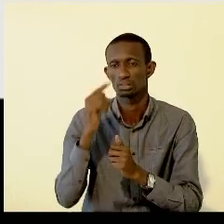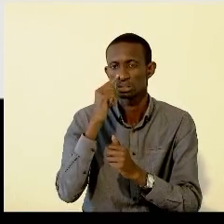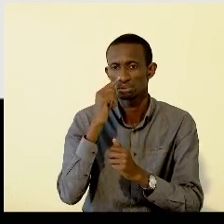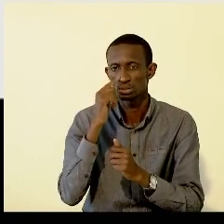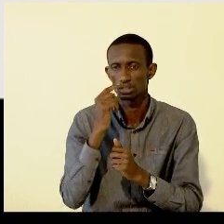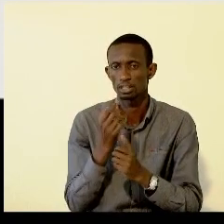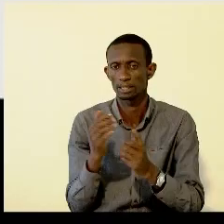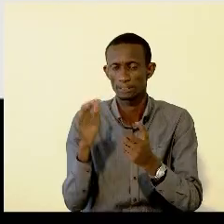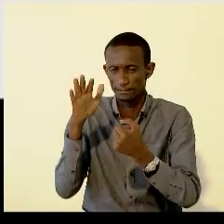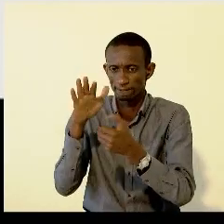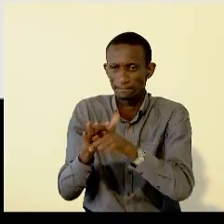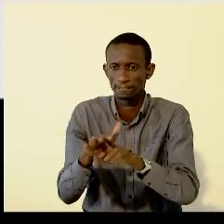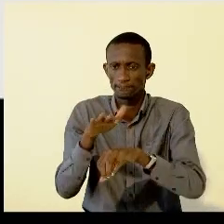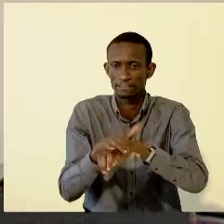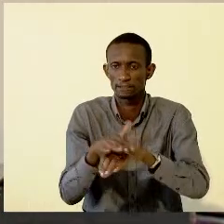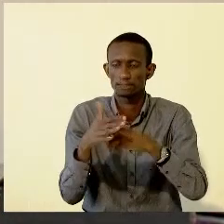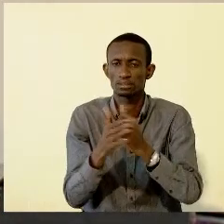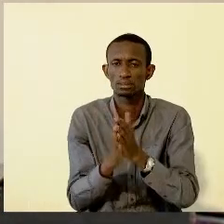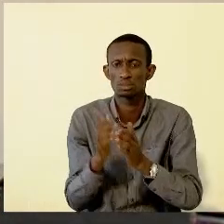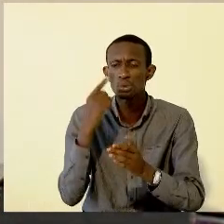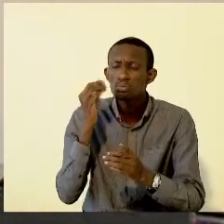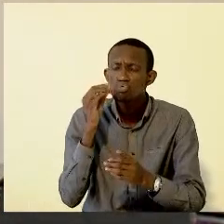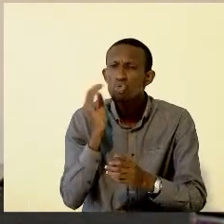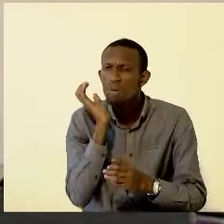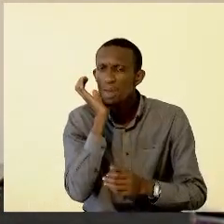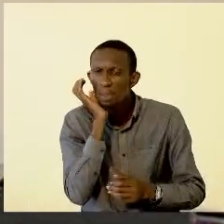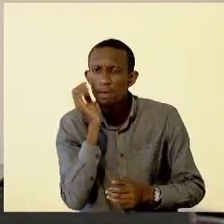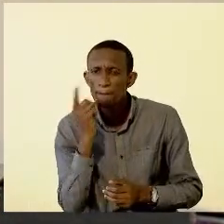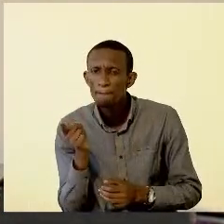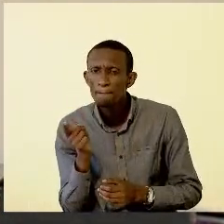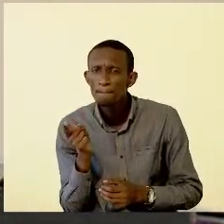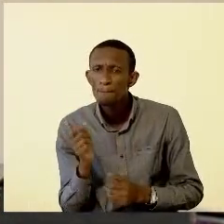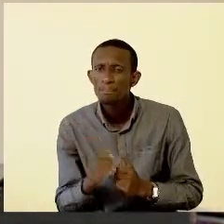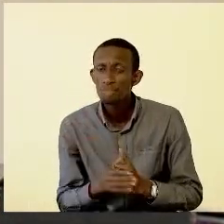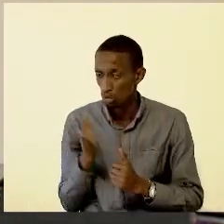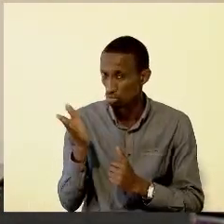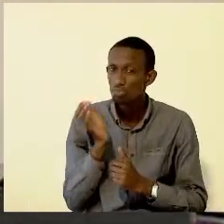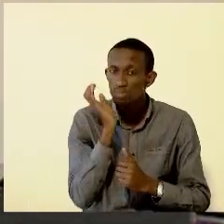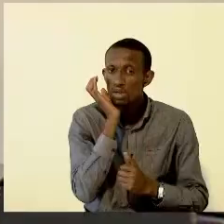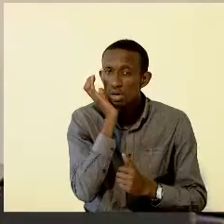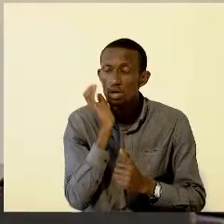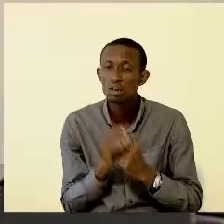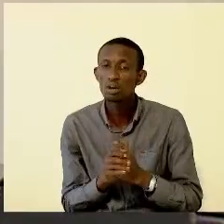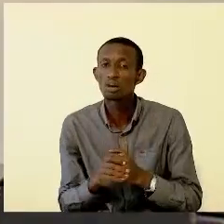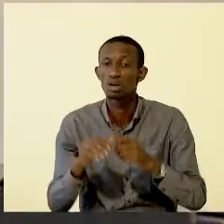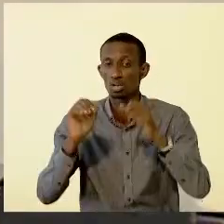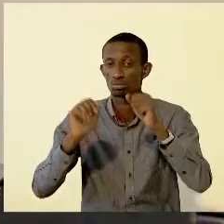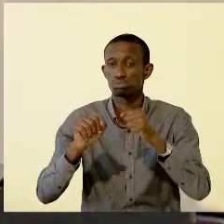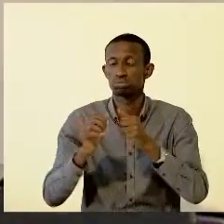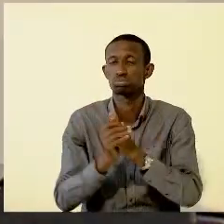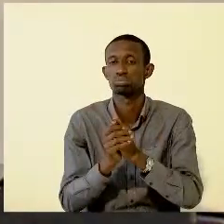students, do you see the beans in your home village? Remember, those beans are adapted for attaching